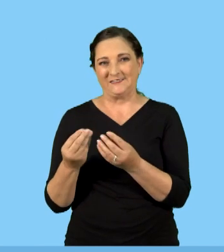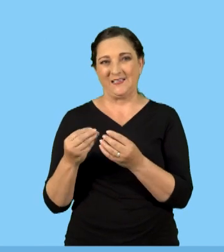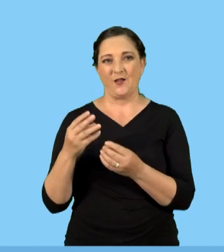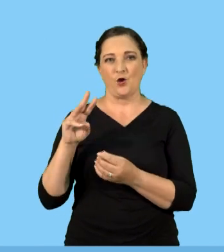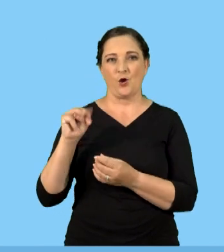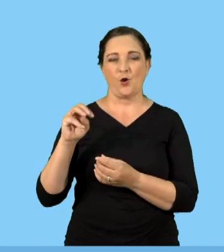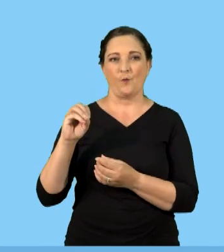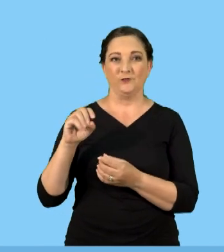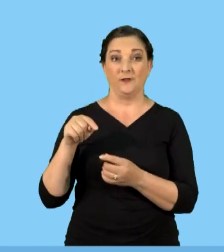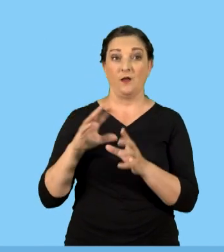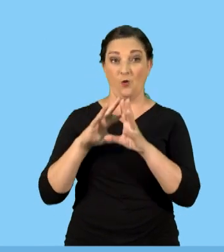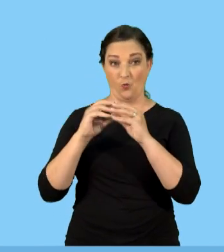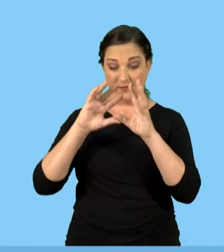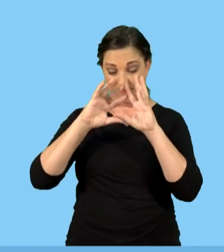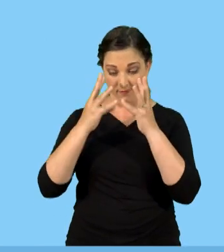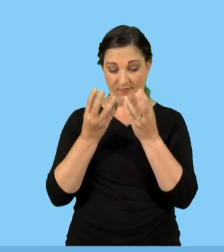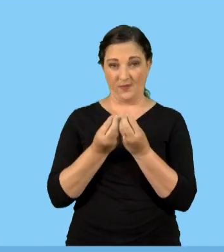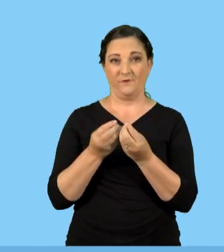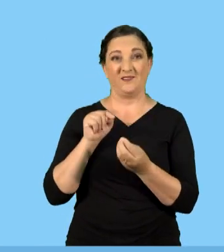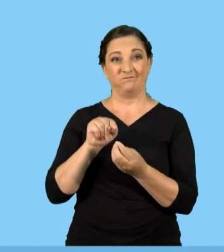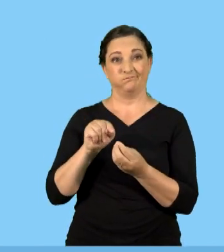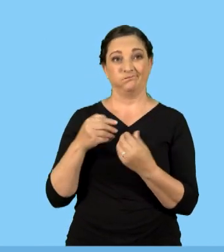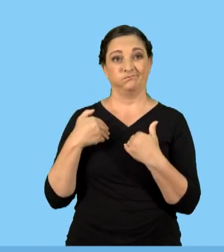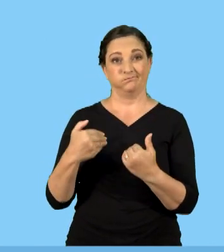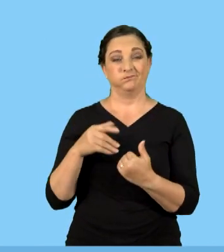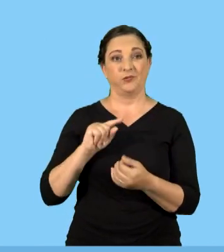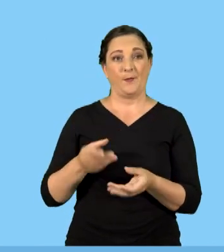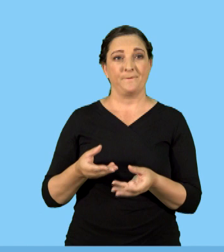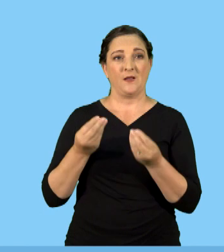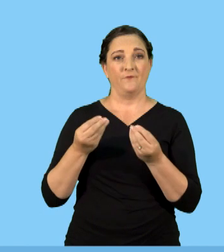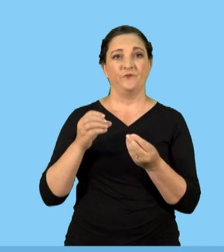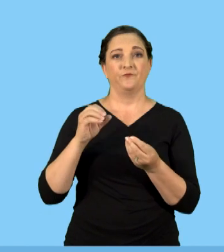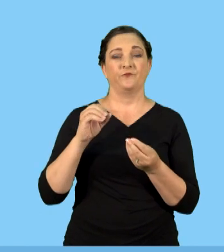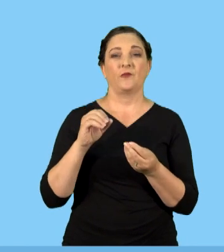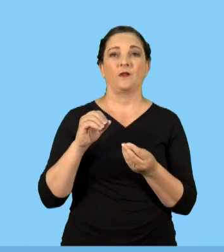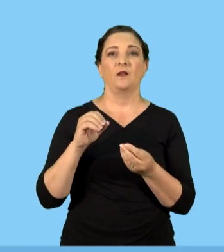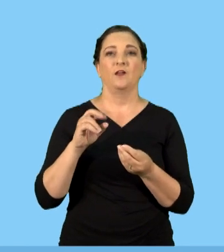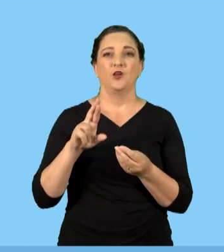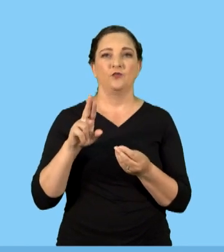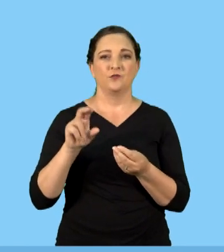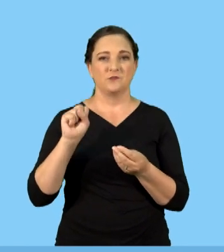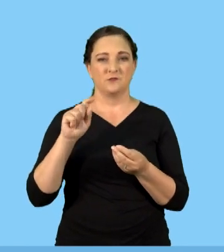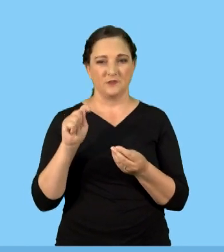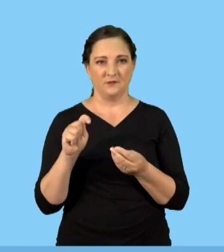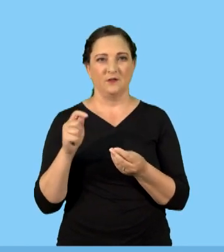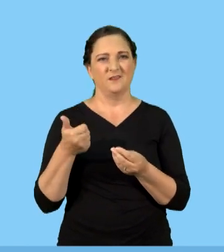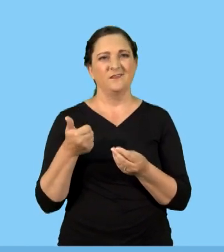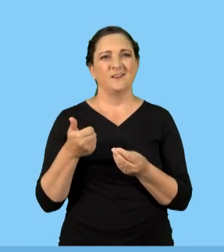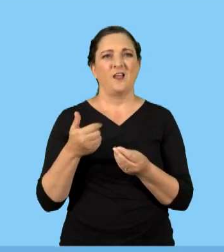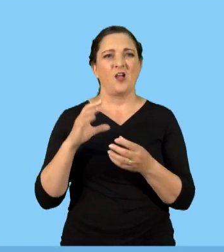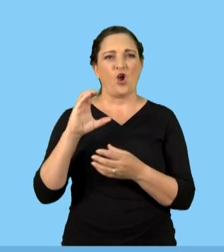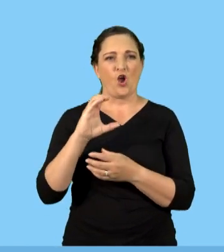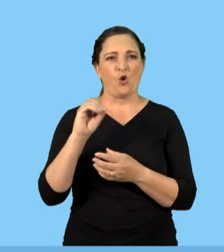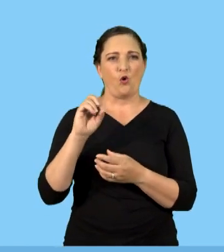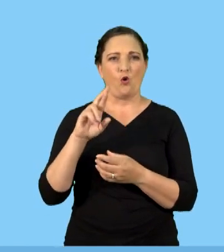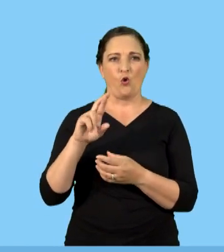form a complex compound. And part of that complex compound is iron oxide. So therefore, rust is a form of